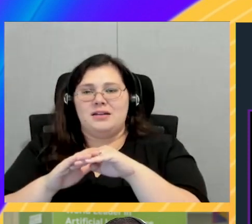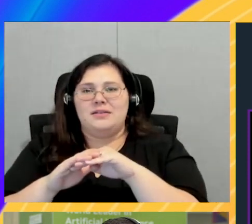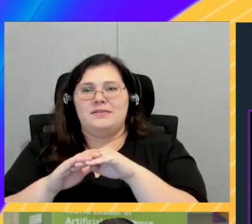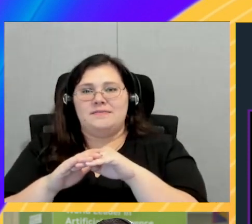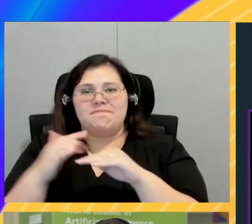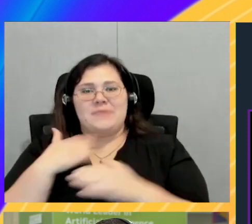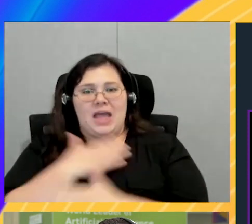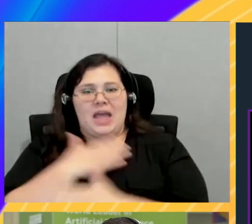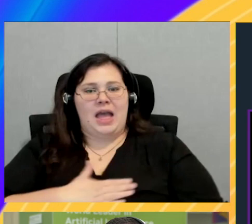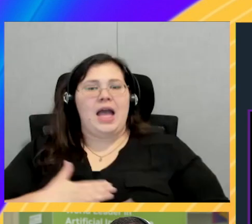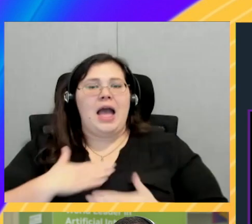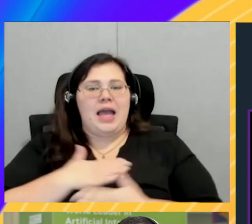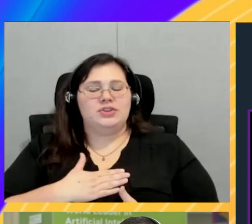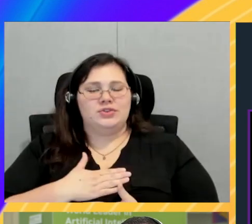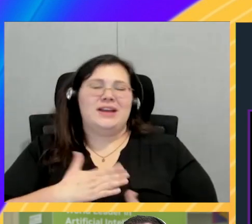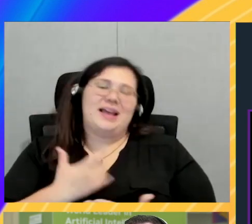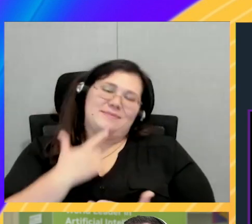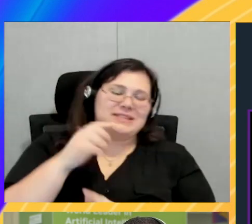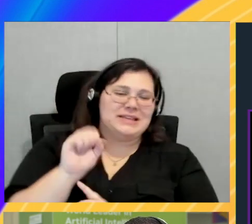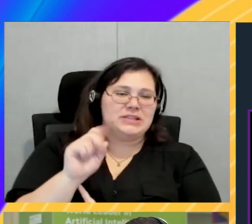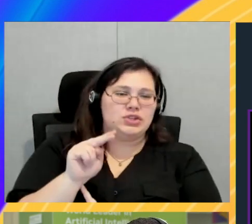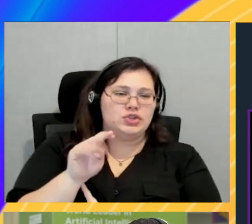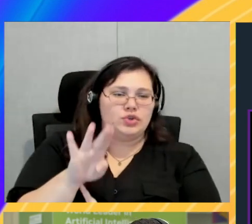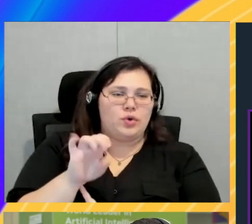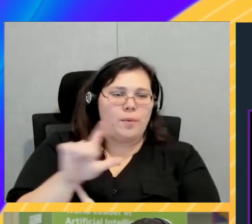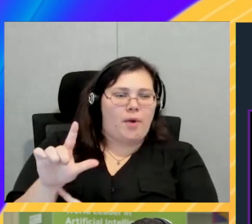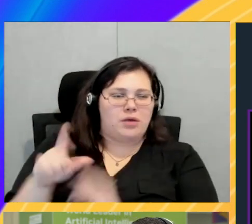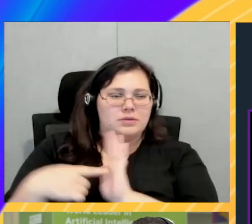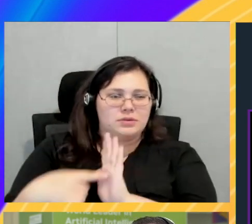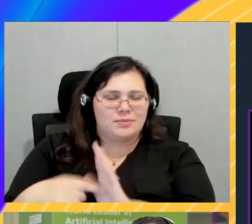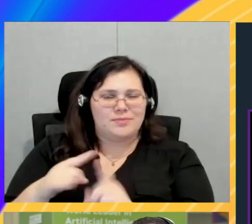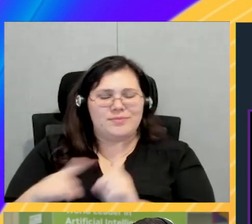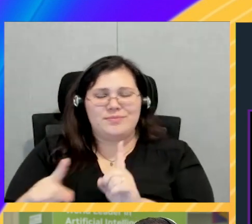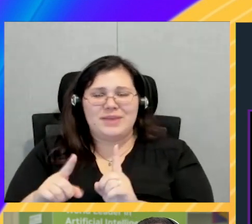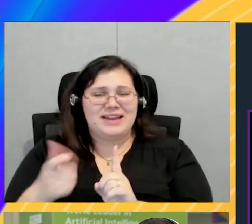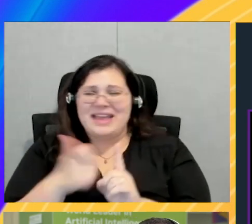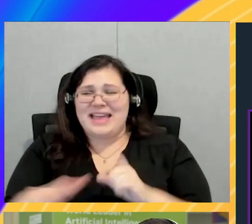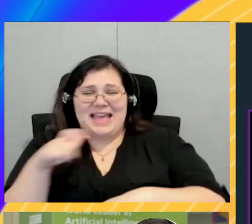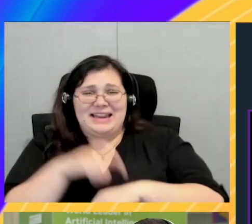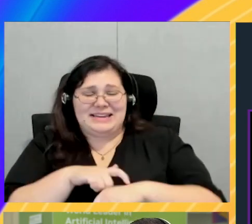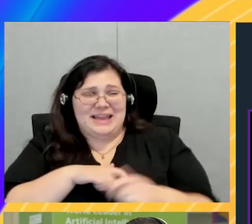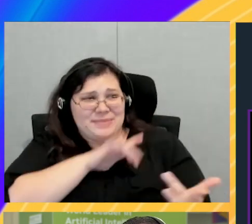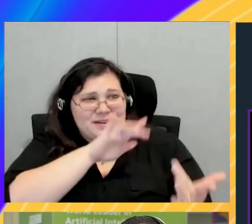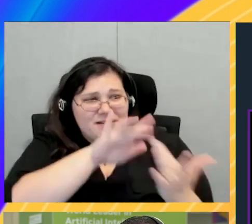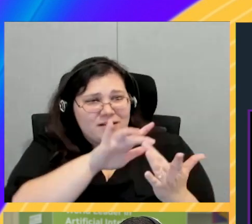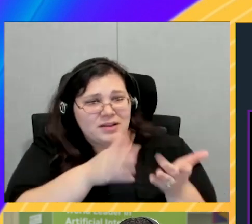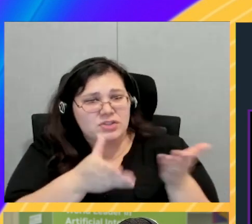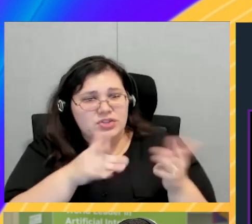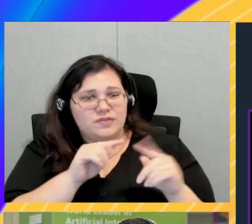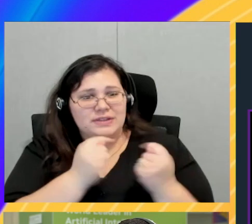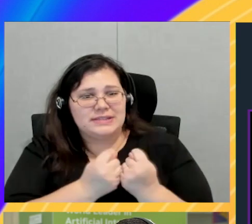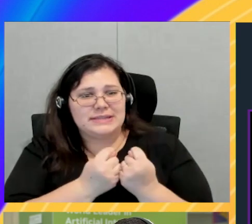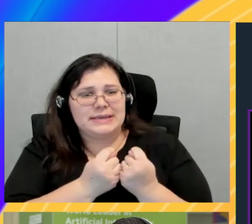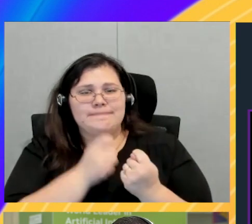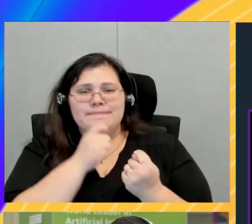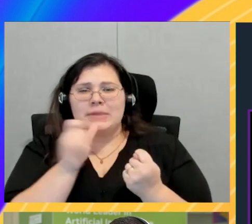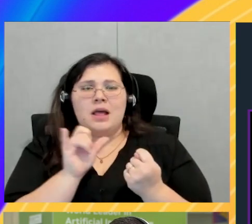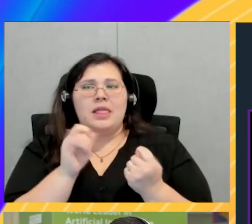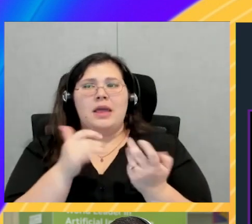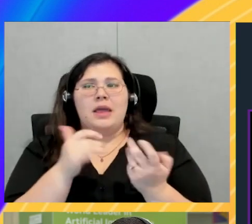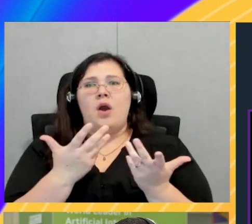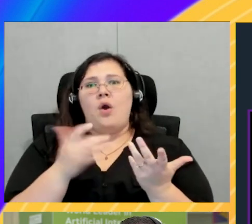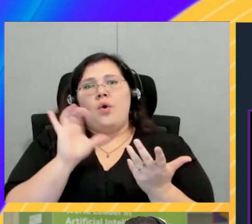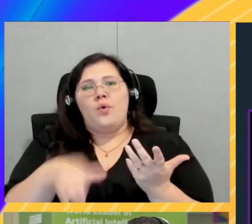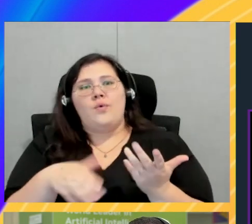I'm using Snowball as an example, but whenever I reach out to the service team, it's not like, oh, here's this field guy and we'll get to you